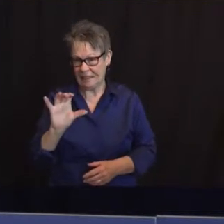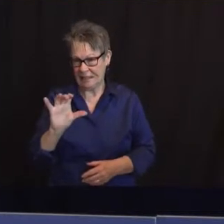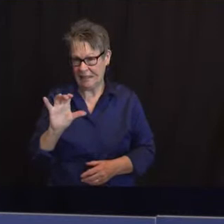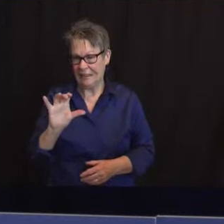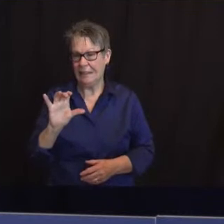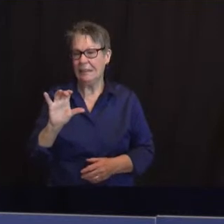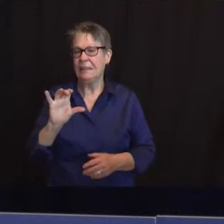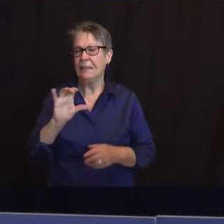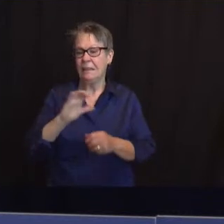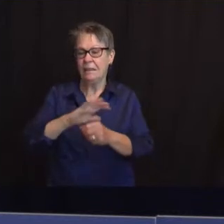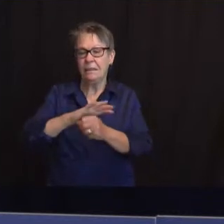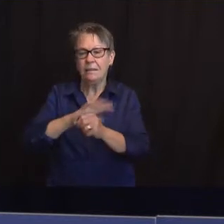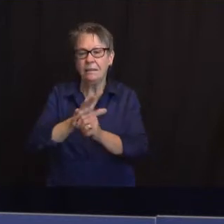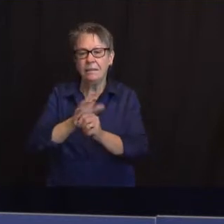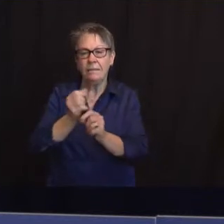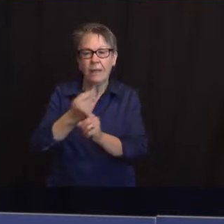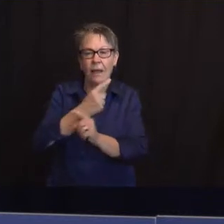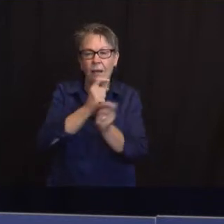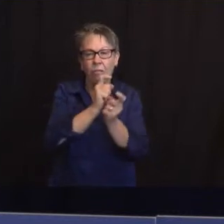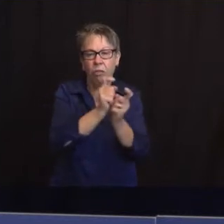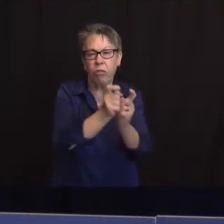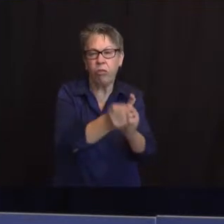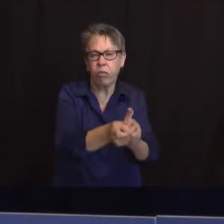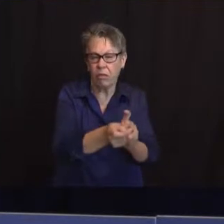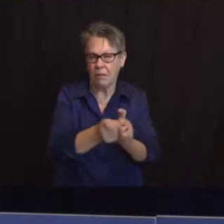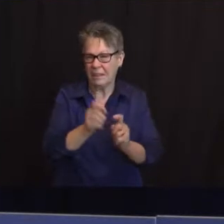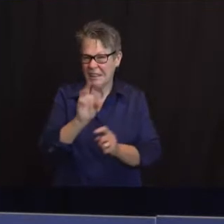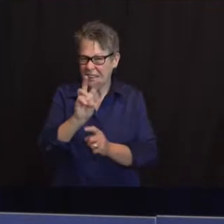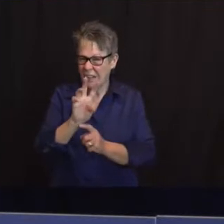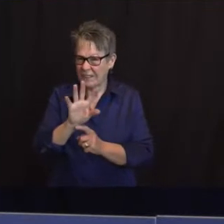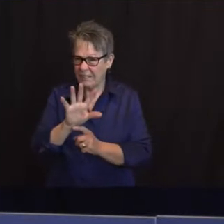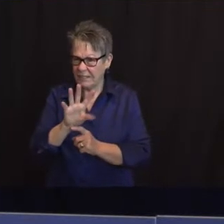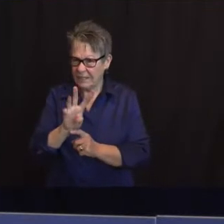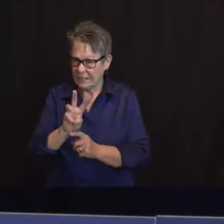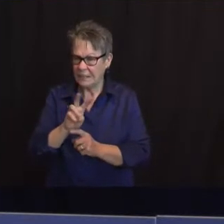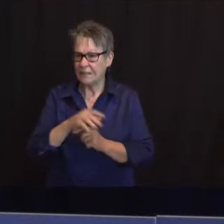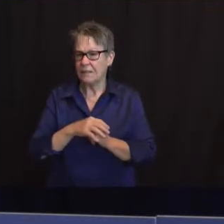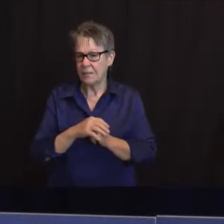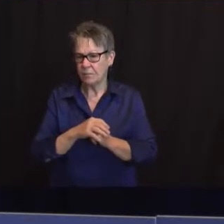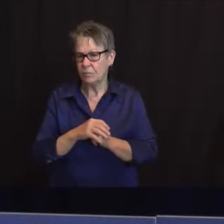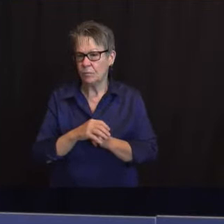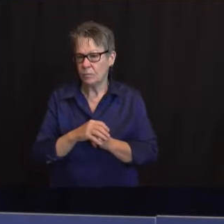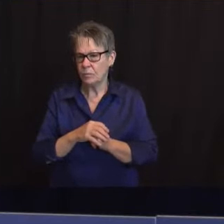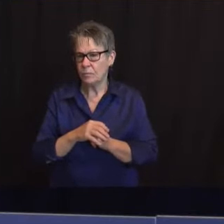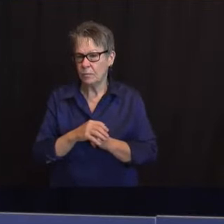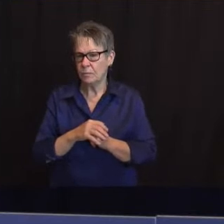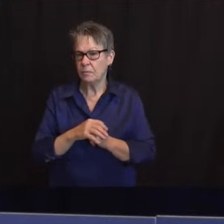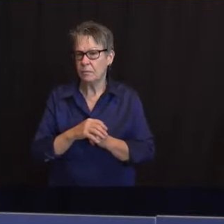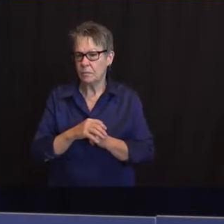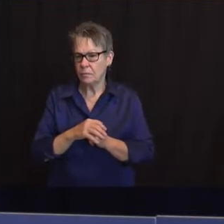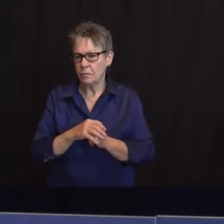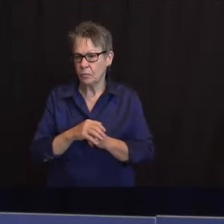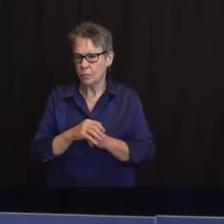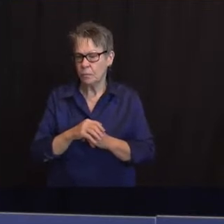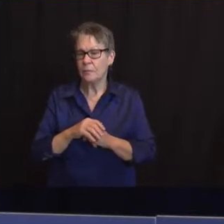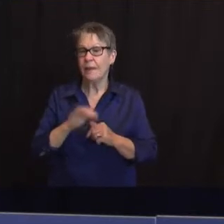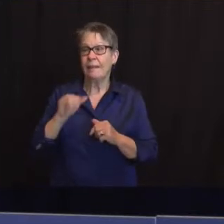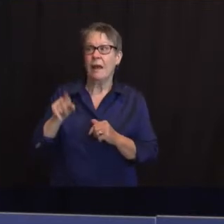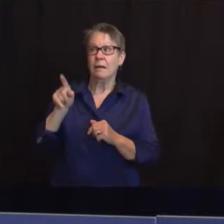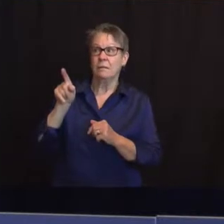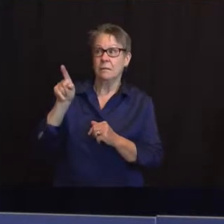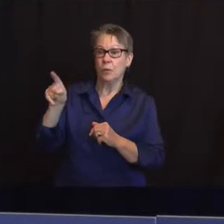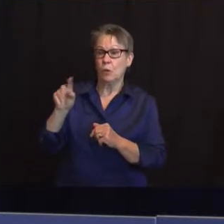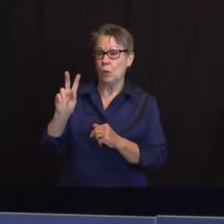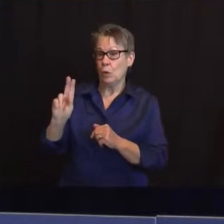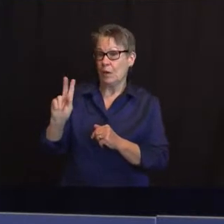627 of these reports are the UK variant, which has been found in every county in our state. Additionally,